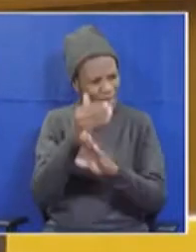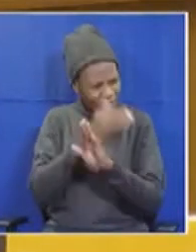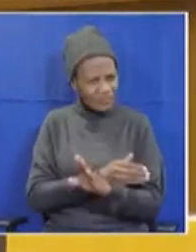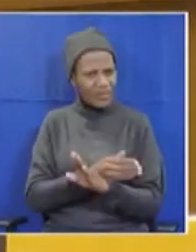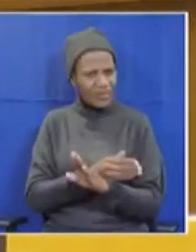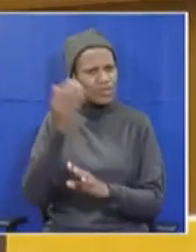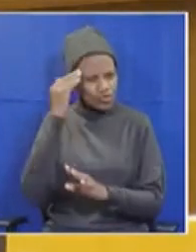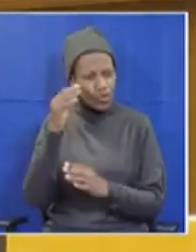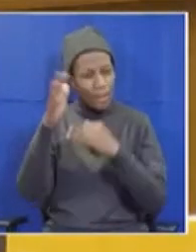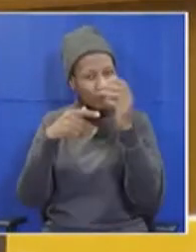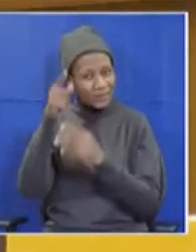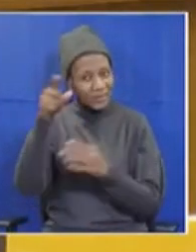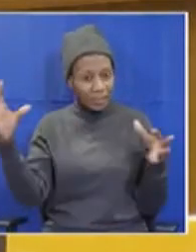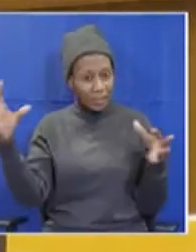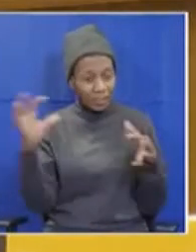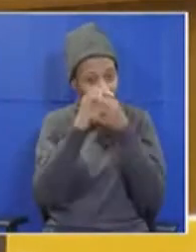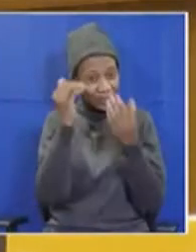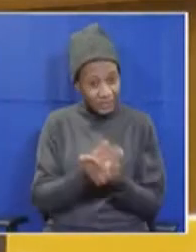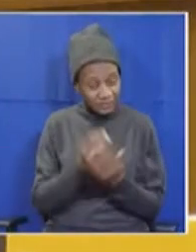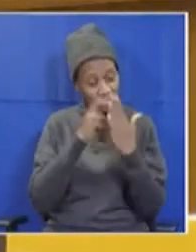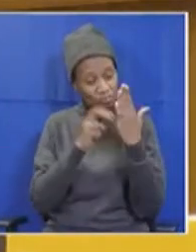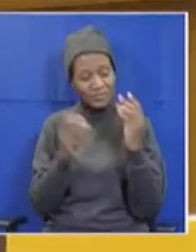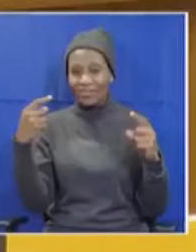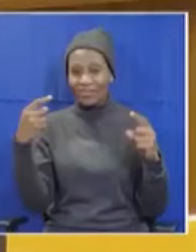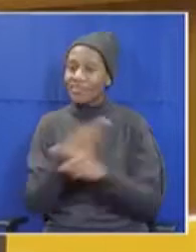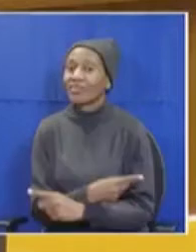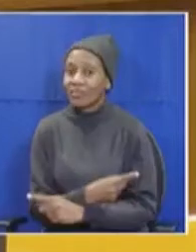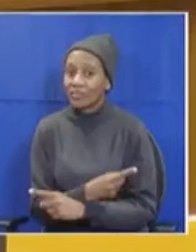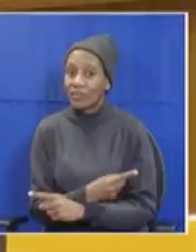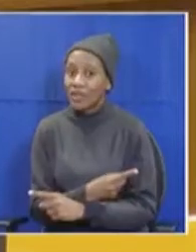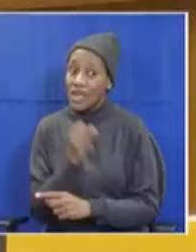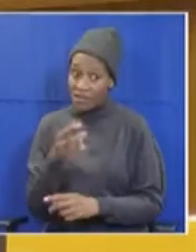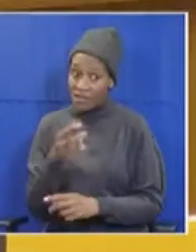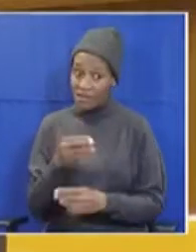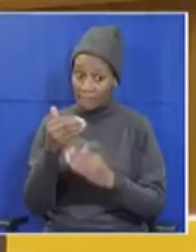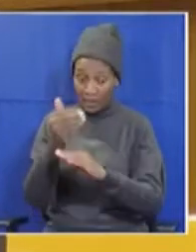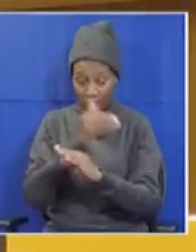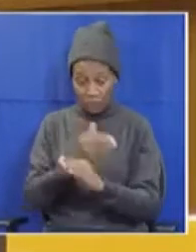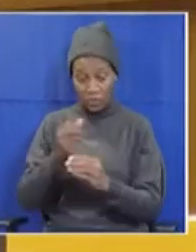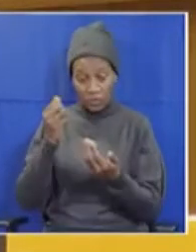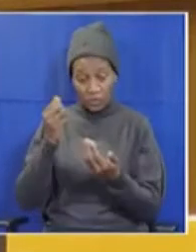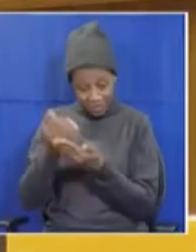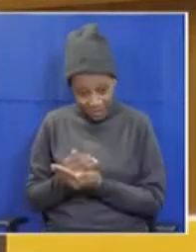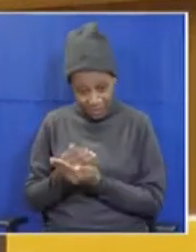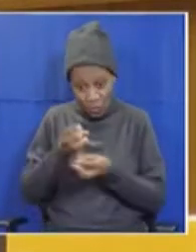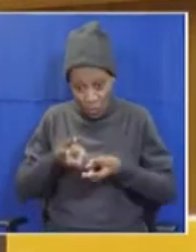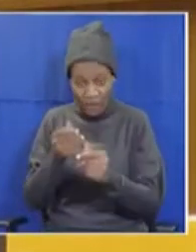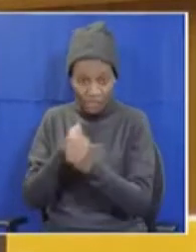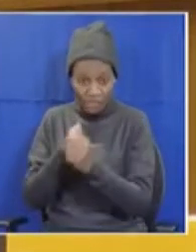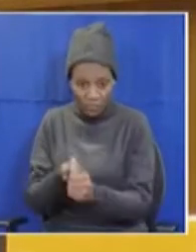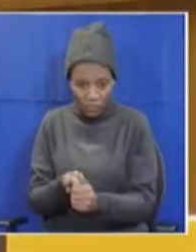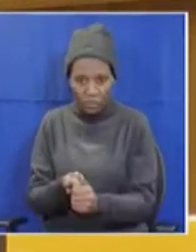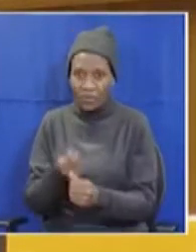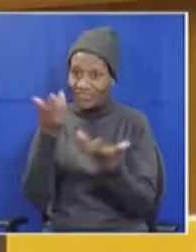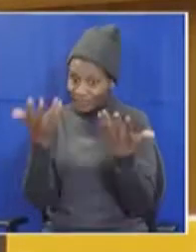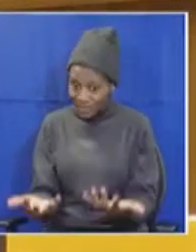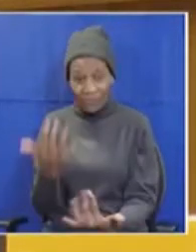not comply with safety standards, then this tragedy would not have happened.